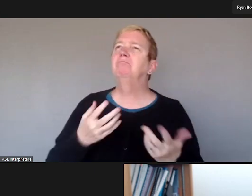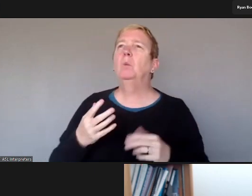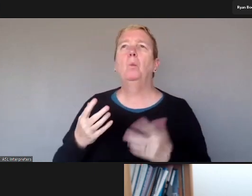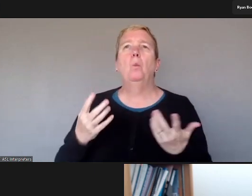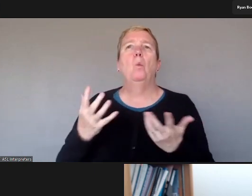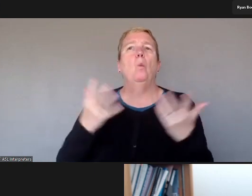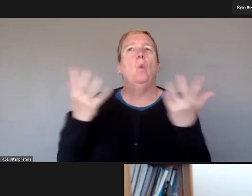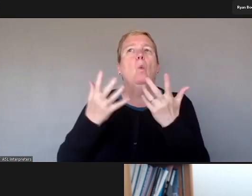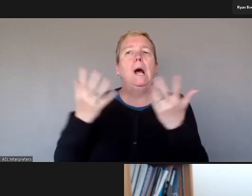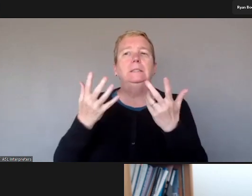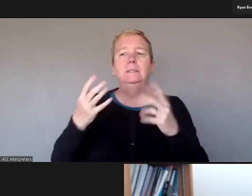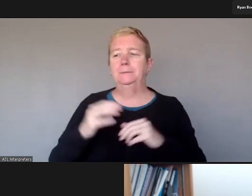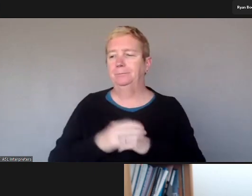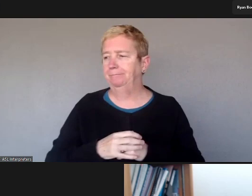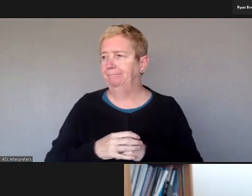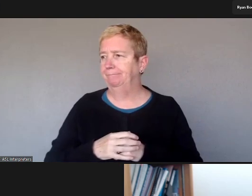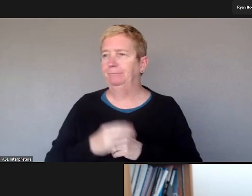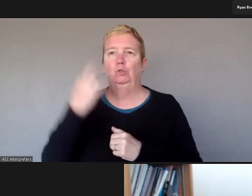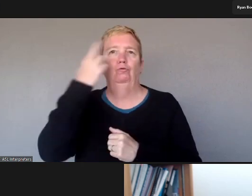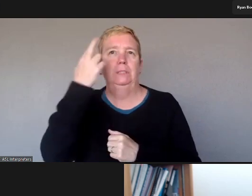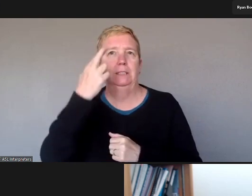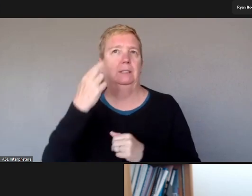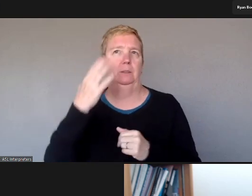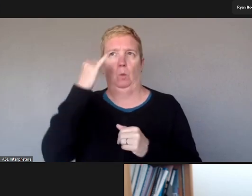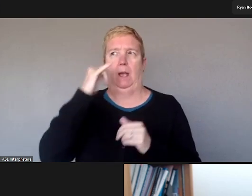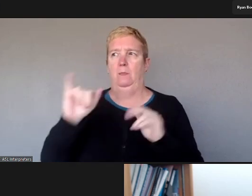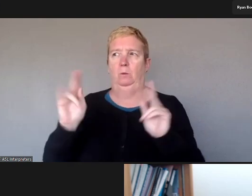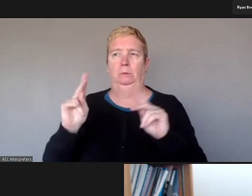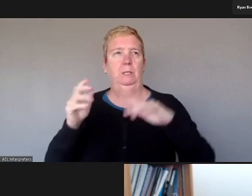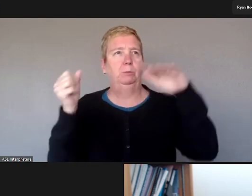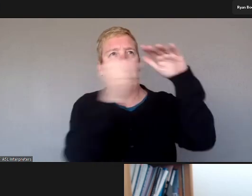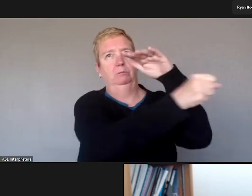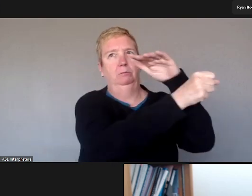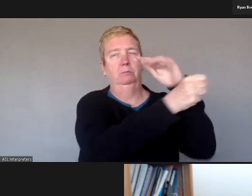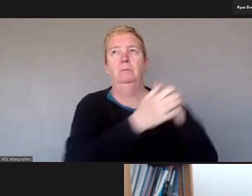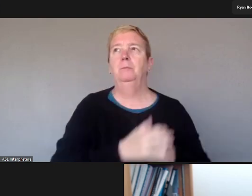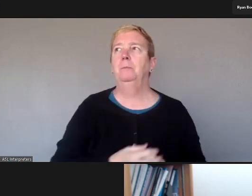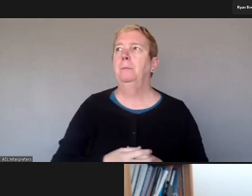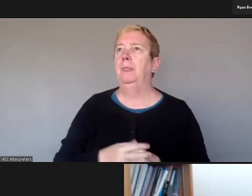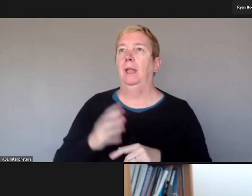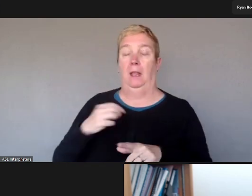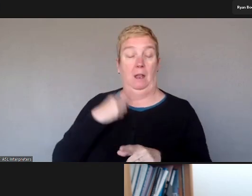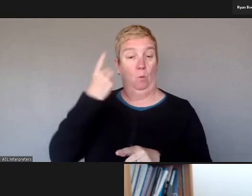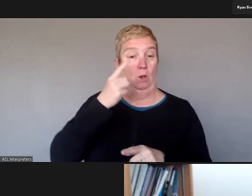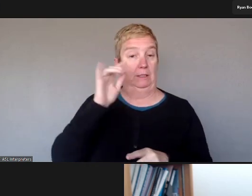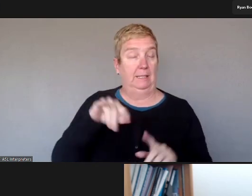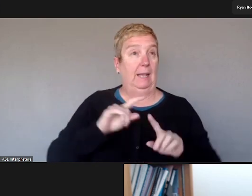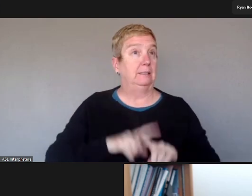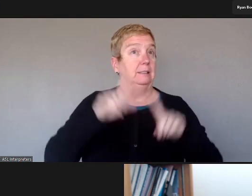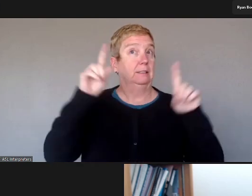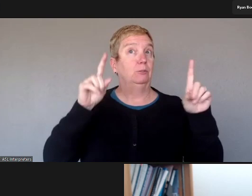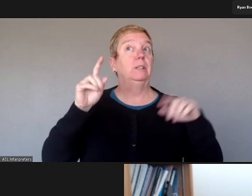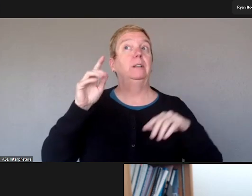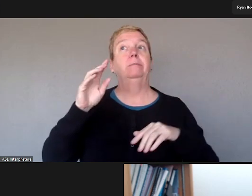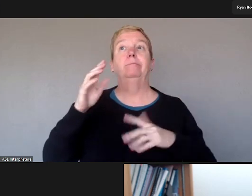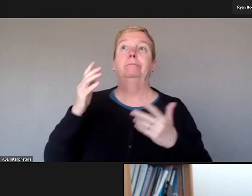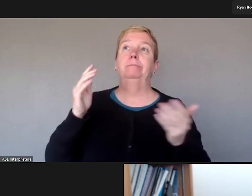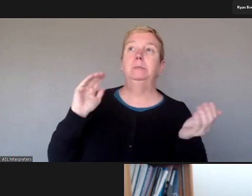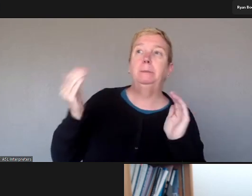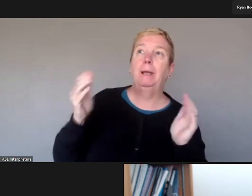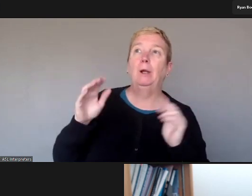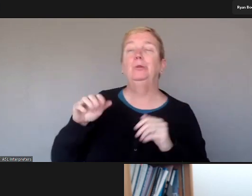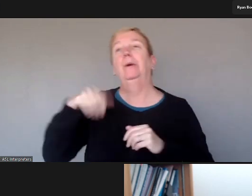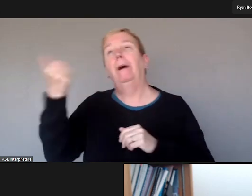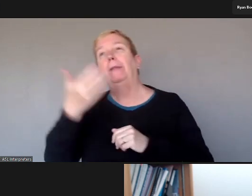underlying conditions and factors that they have? And are those conditions any different than just the risk factors that we've